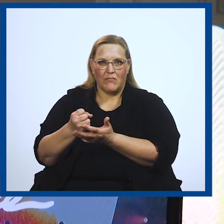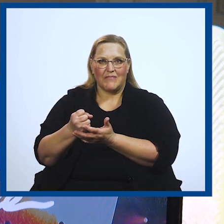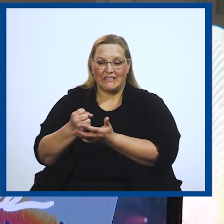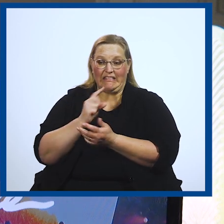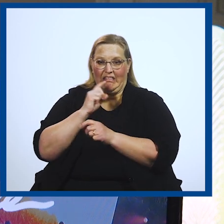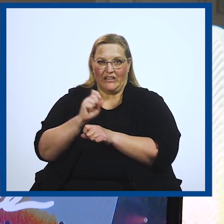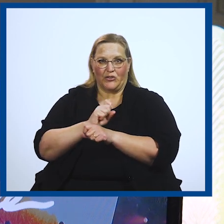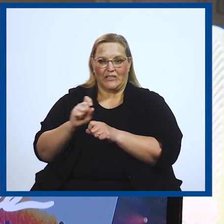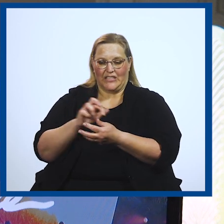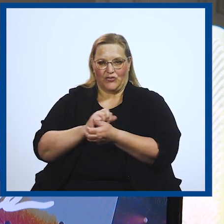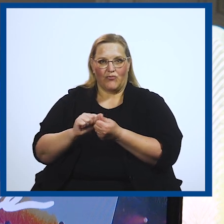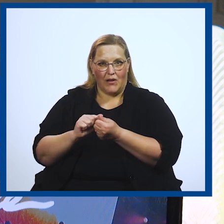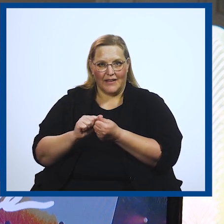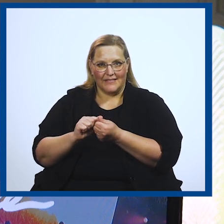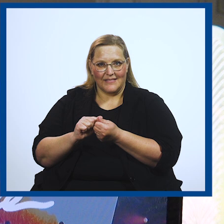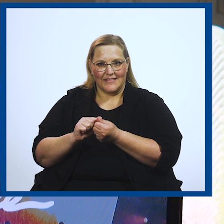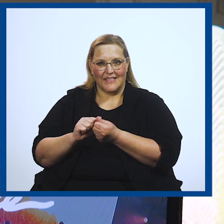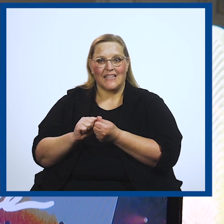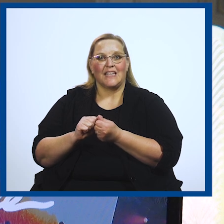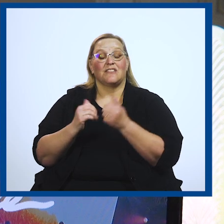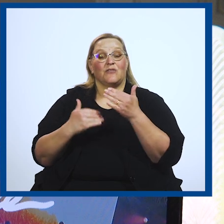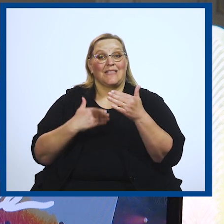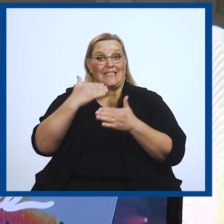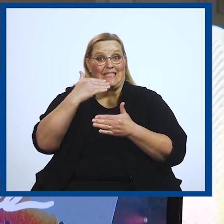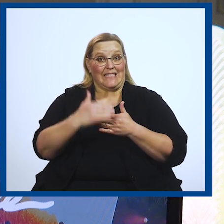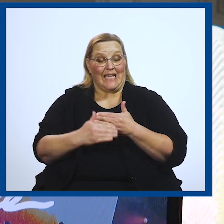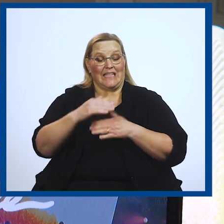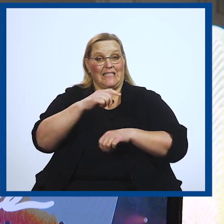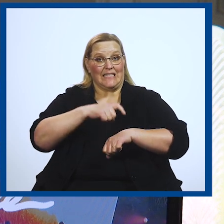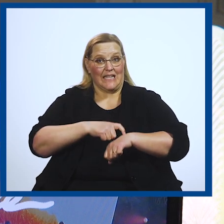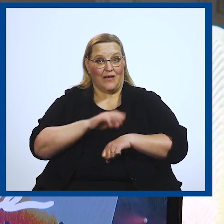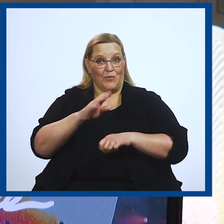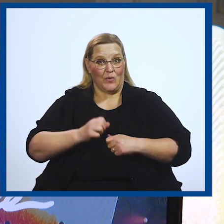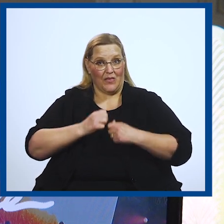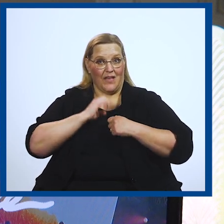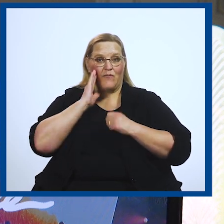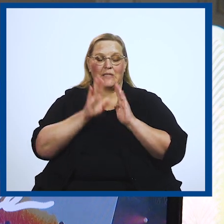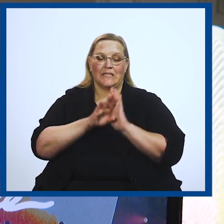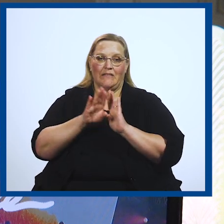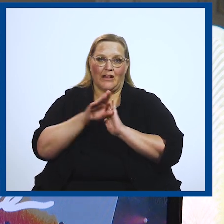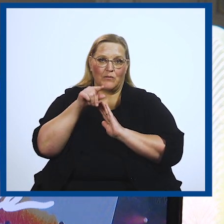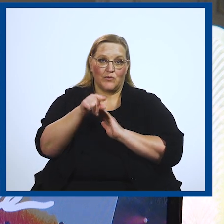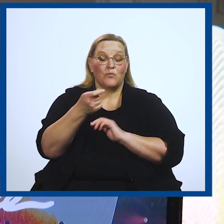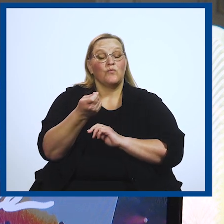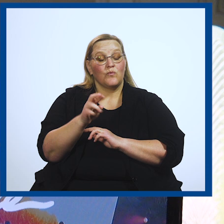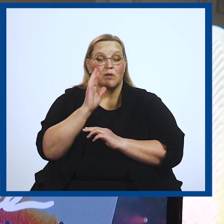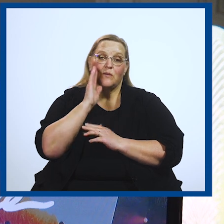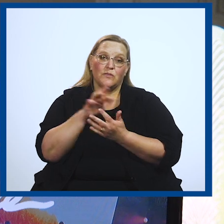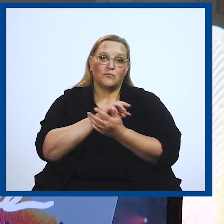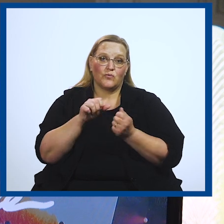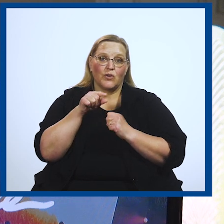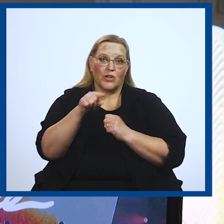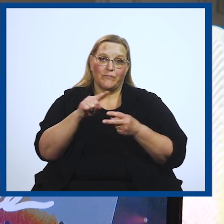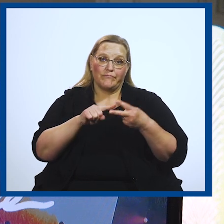it literally is destroyed. This next season is going to develop you, or it will destroy you.